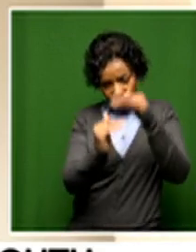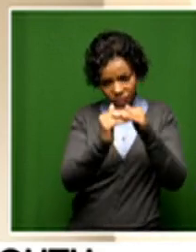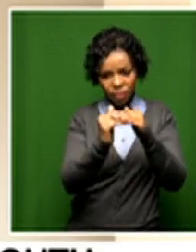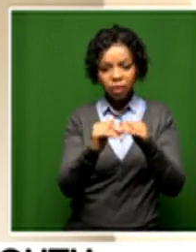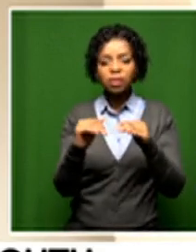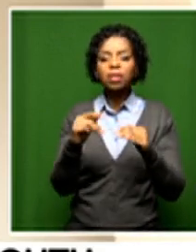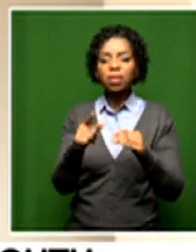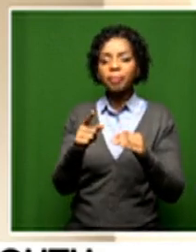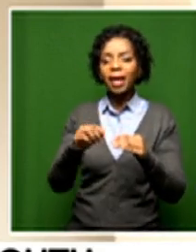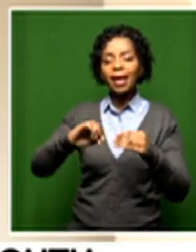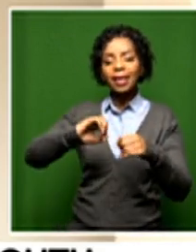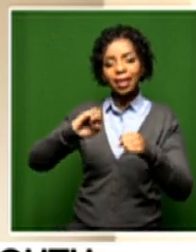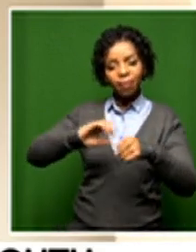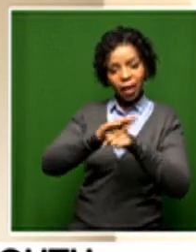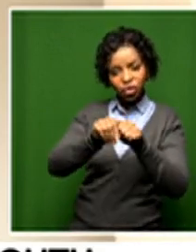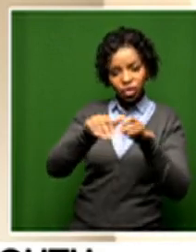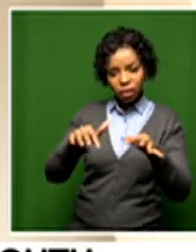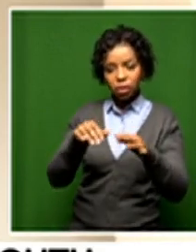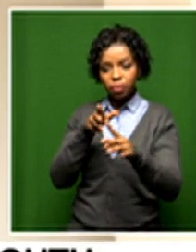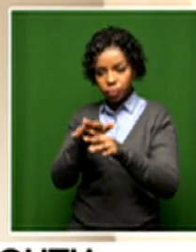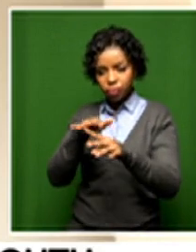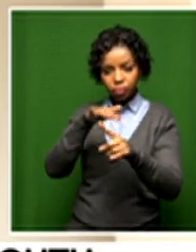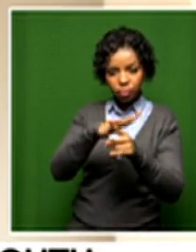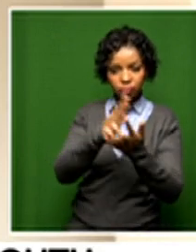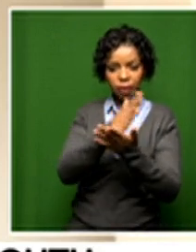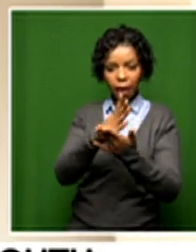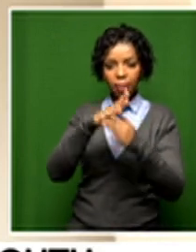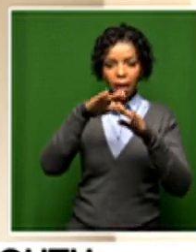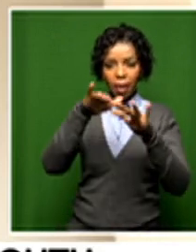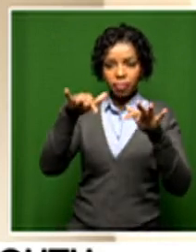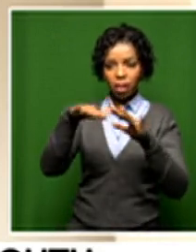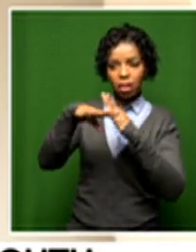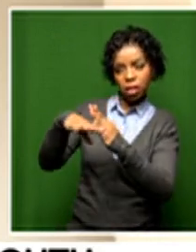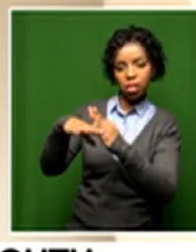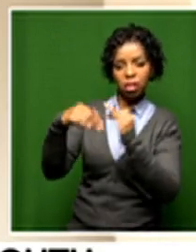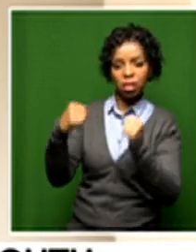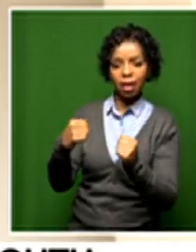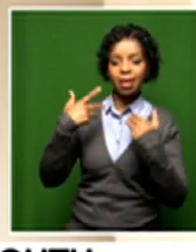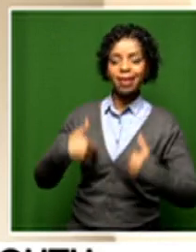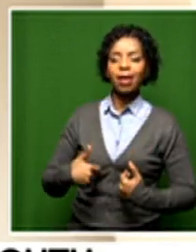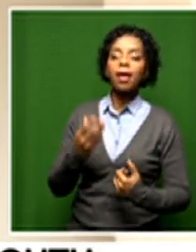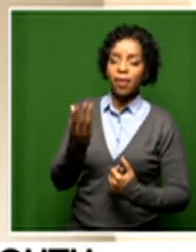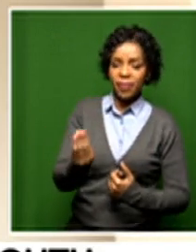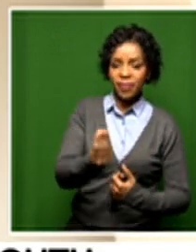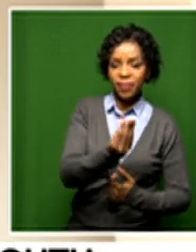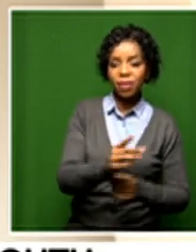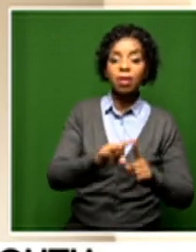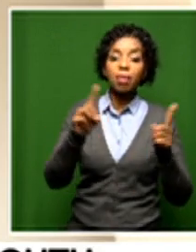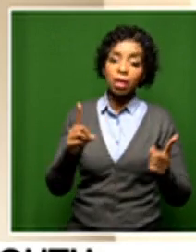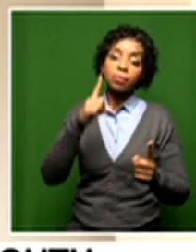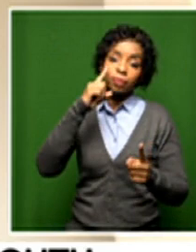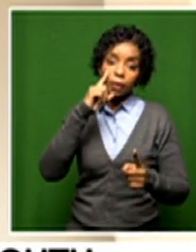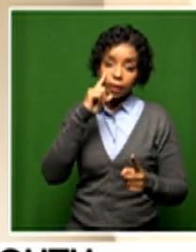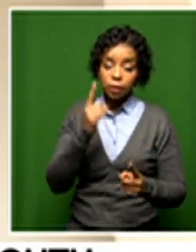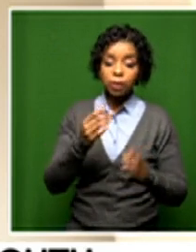the infection. So we can only hope that that will be the same situation even if the second wave were to come. And that